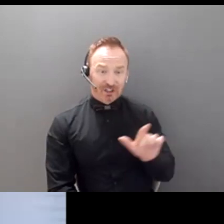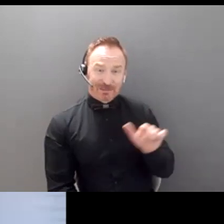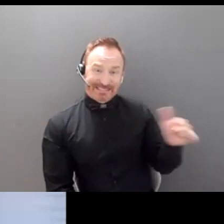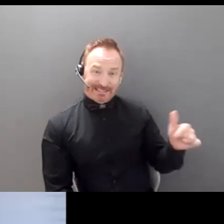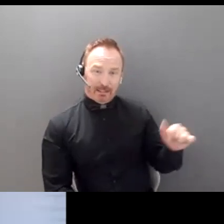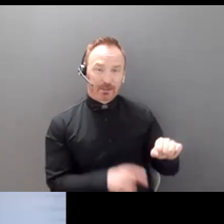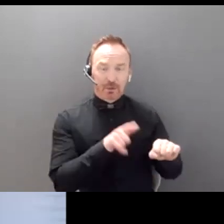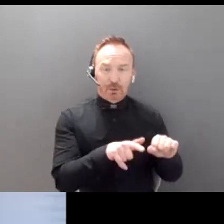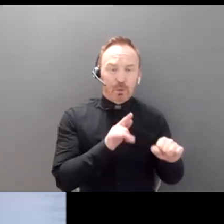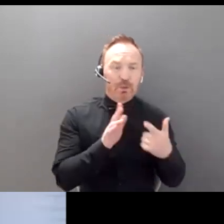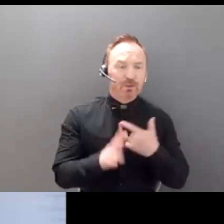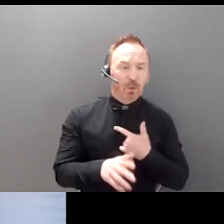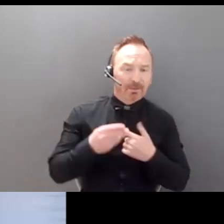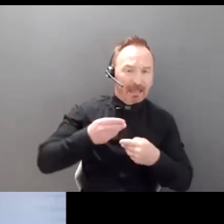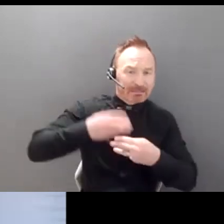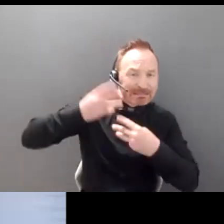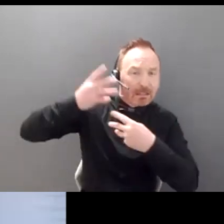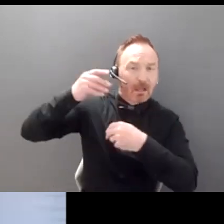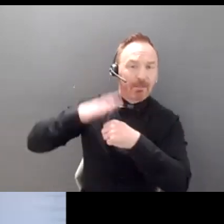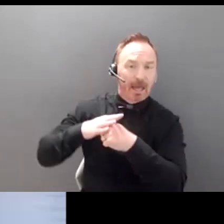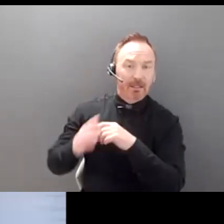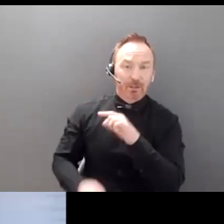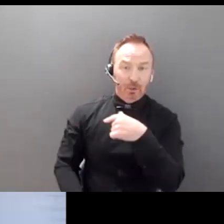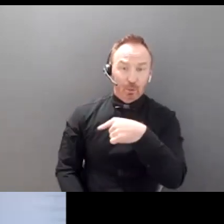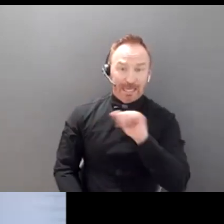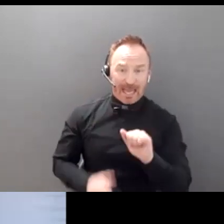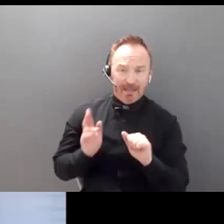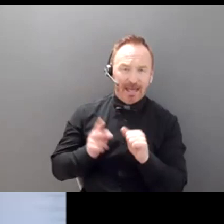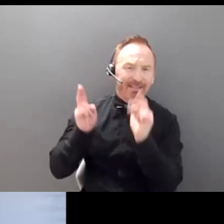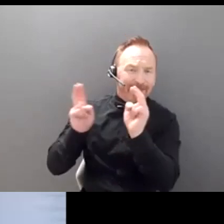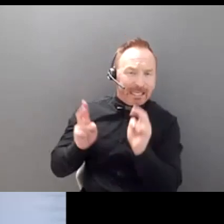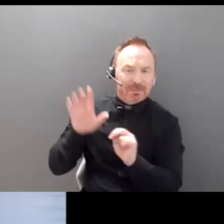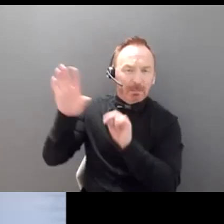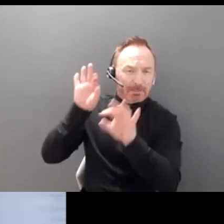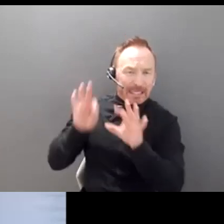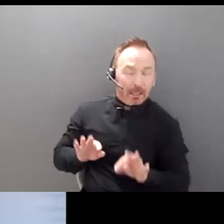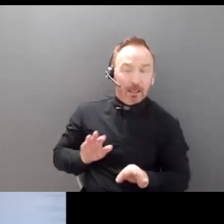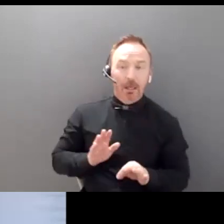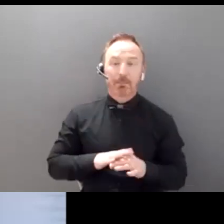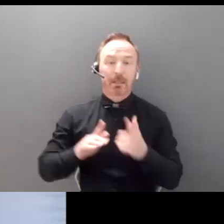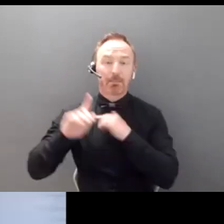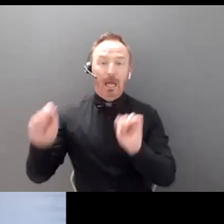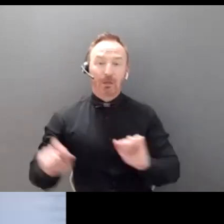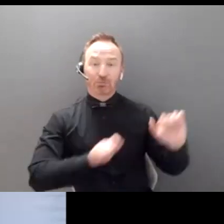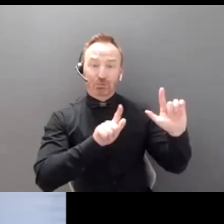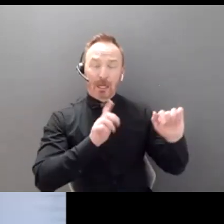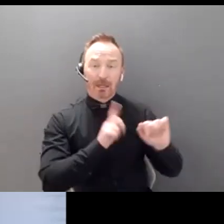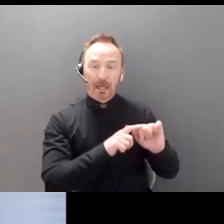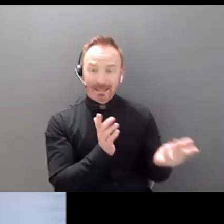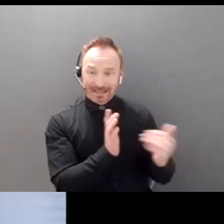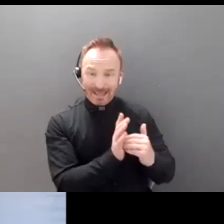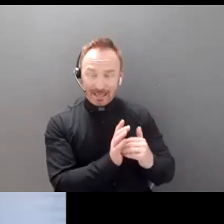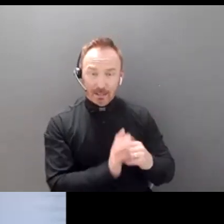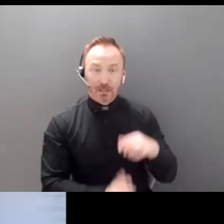the themes of the questions that we're getting. While we're doing that, I'm just going to reshare my screen because after the Q&A, there is